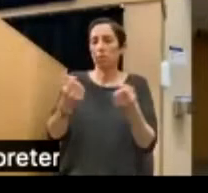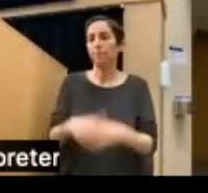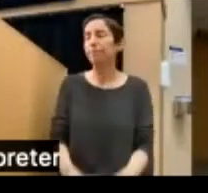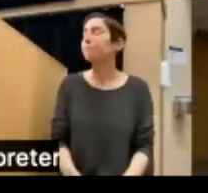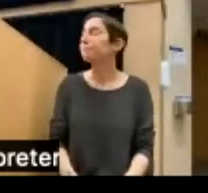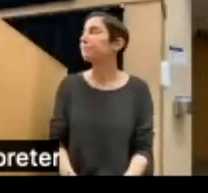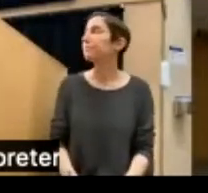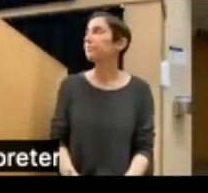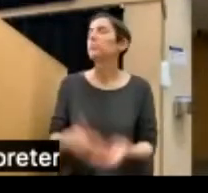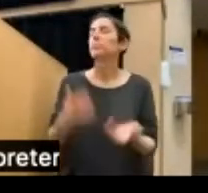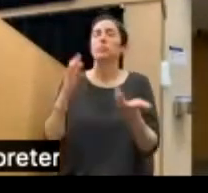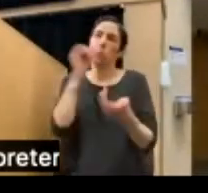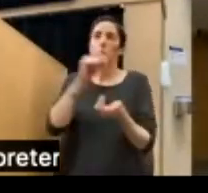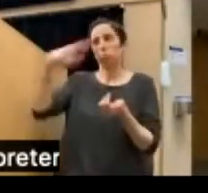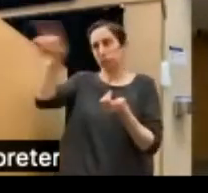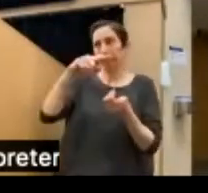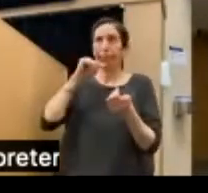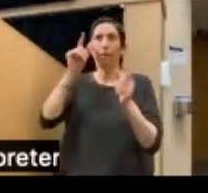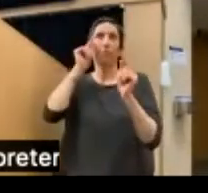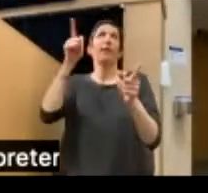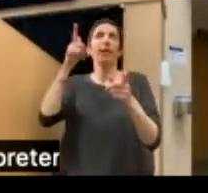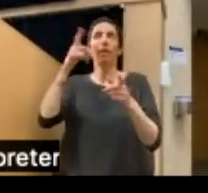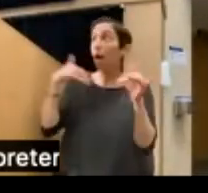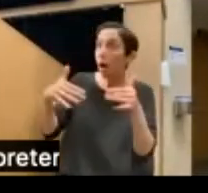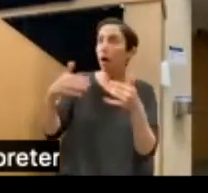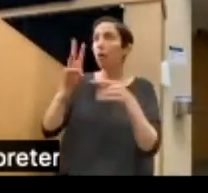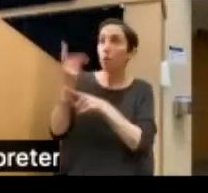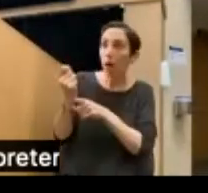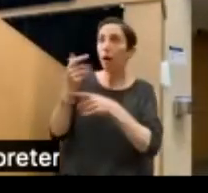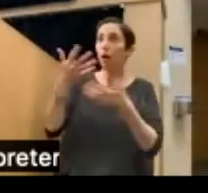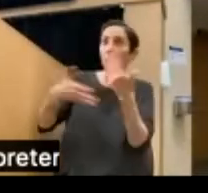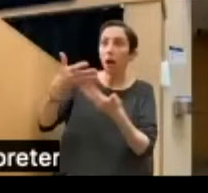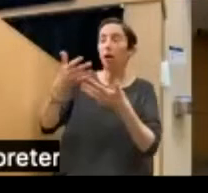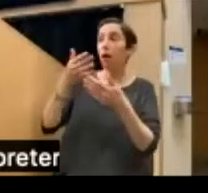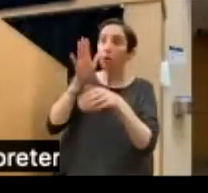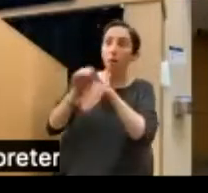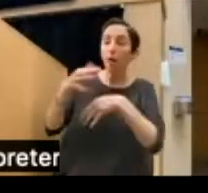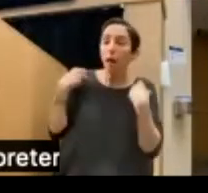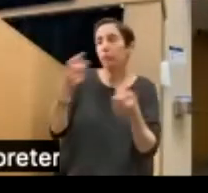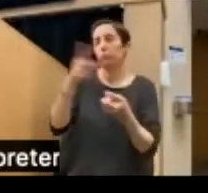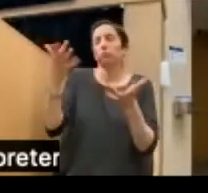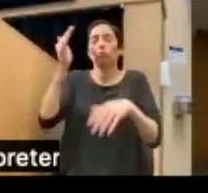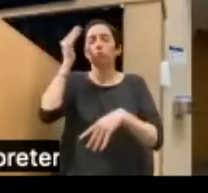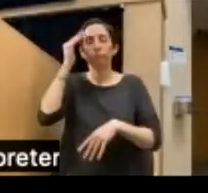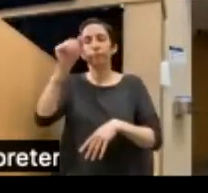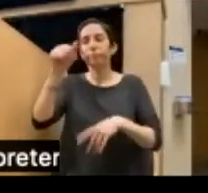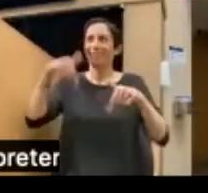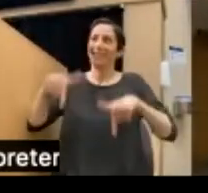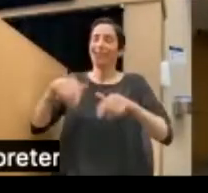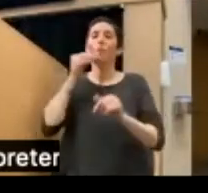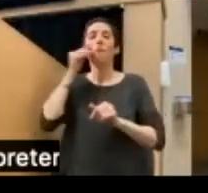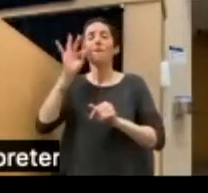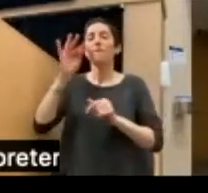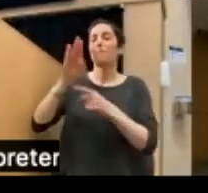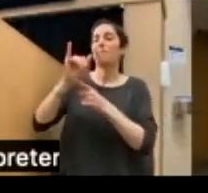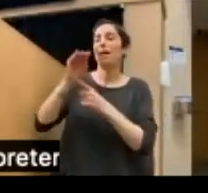this comes as no surprise to this crowd, right? We're here at the home of the biopsychosocial model, and this is something that is so critical